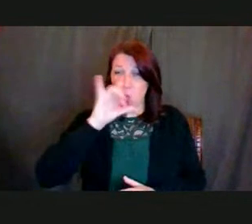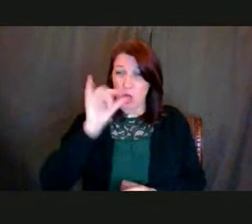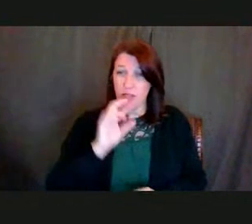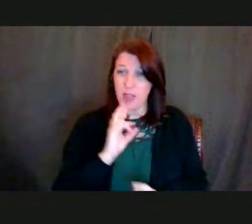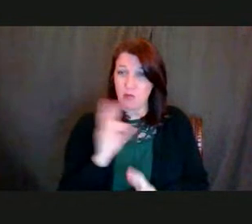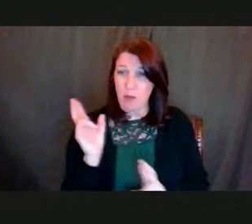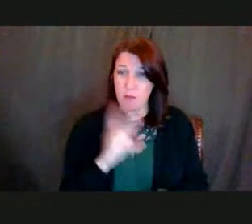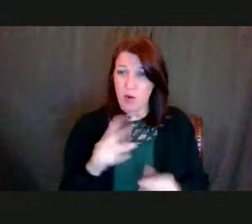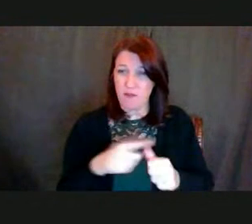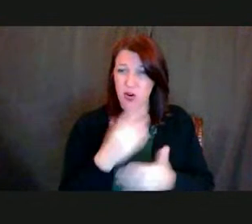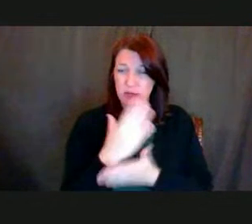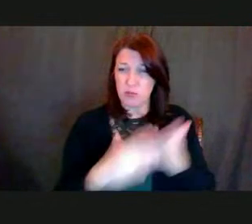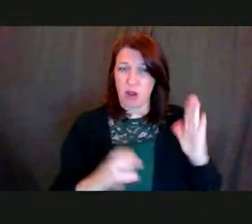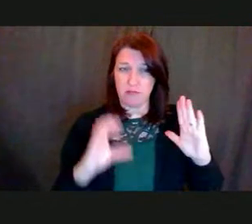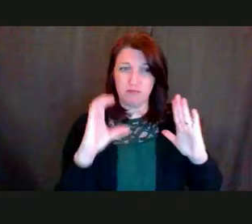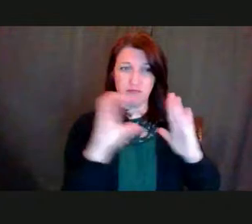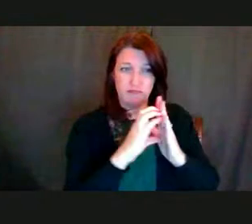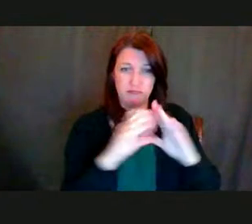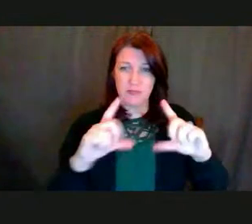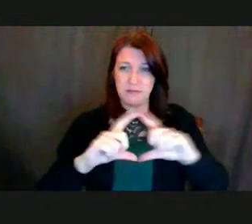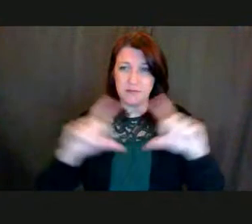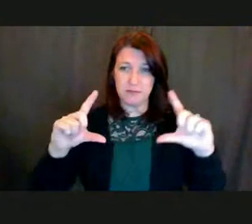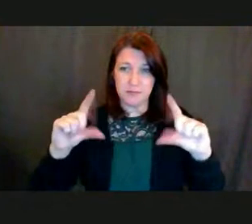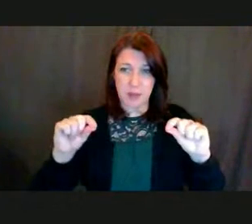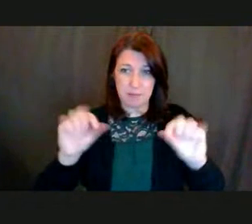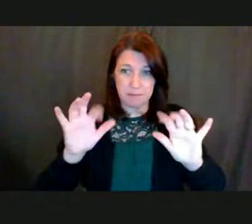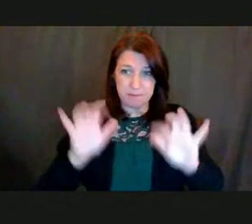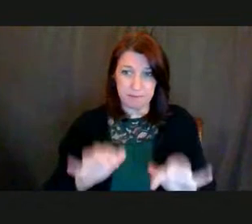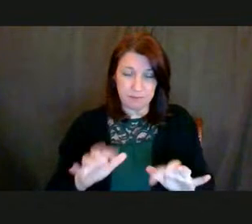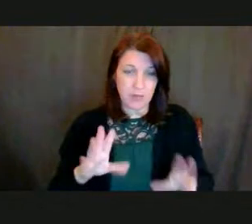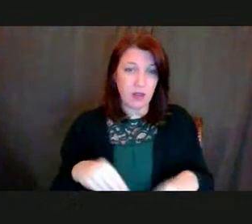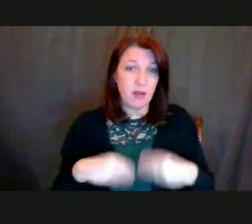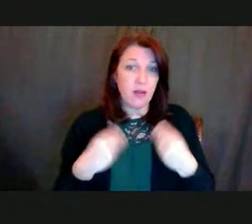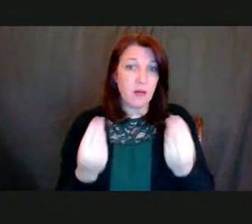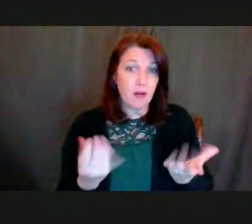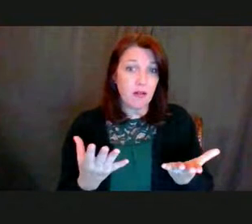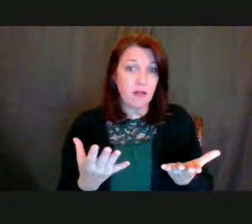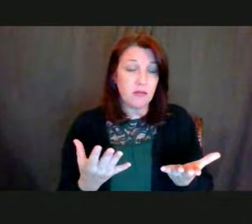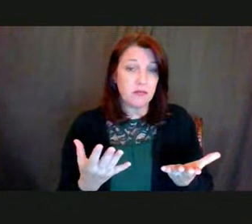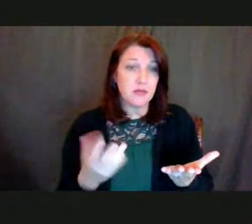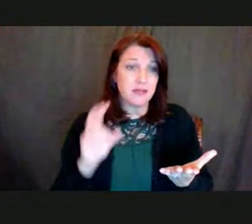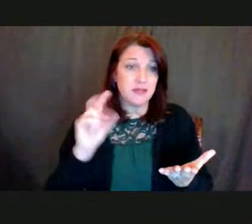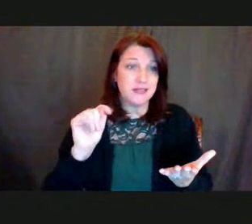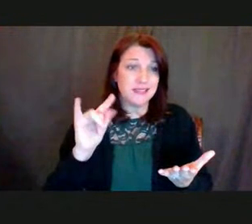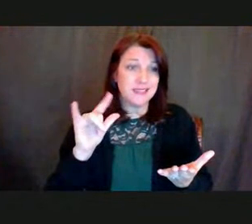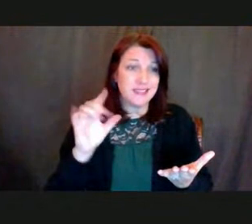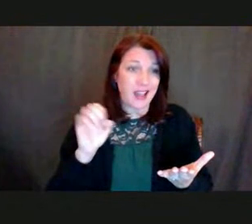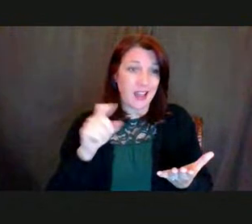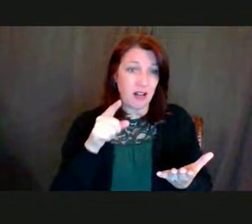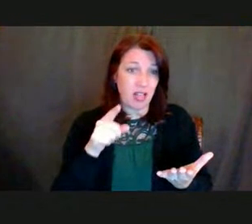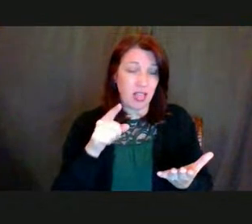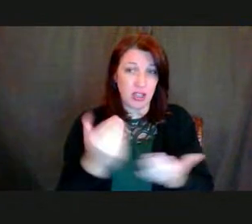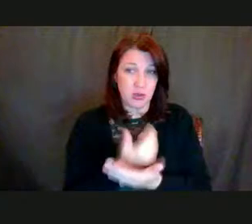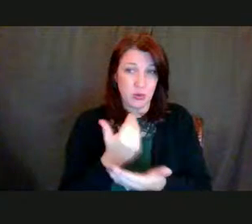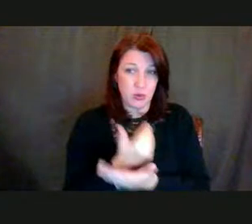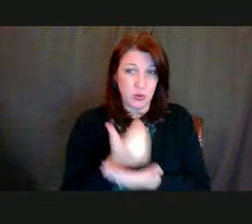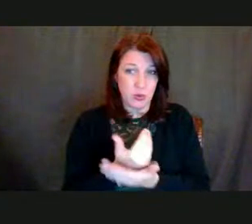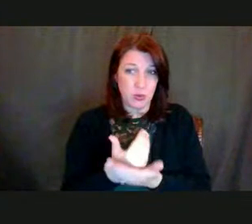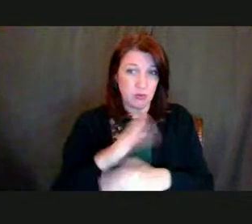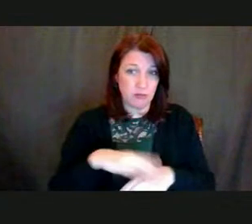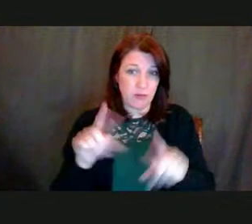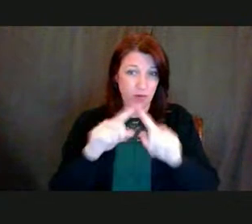first section, which includes text fields. You'll need to provide an inclusion enrollment report title. This was new with Forms